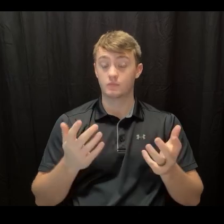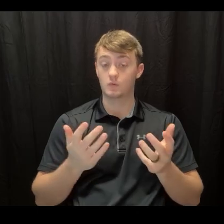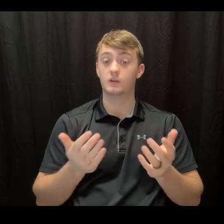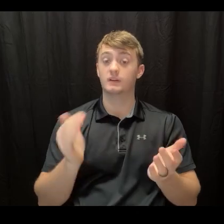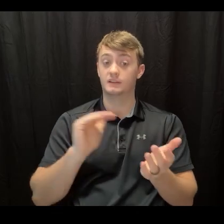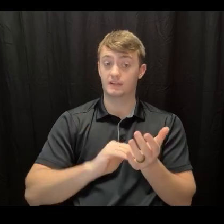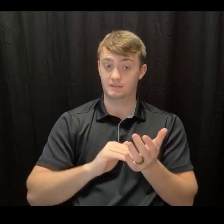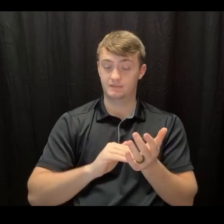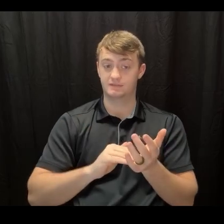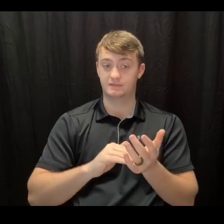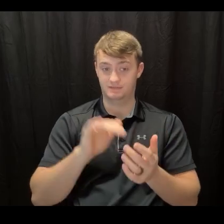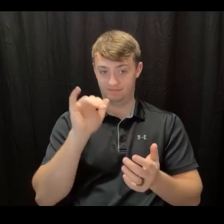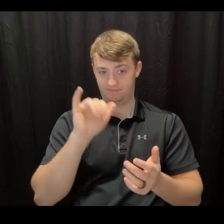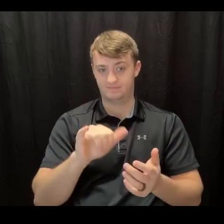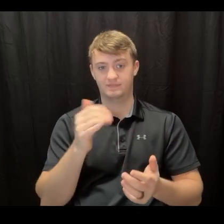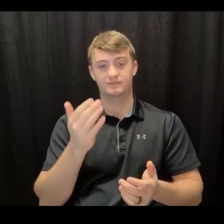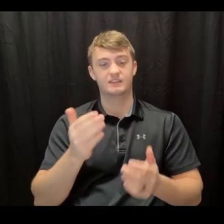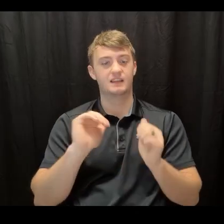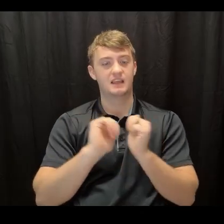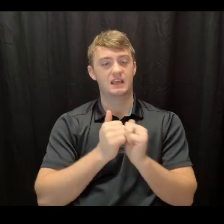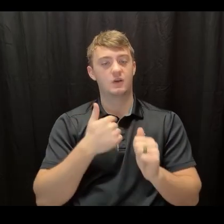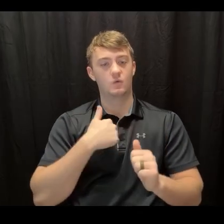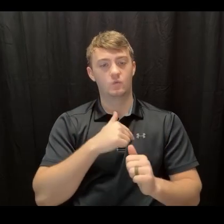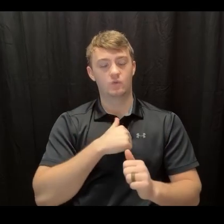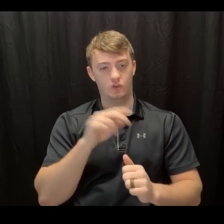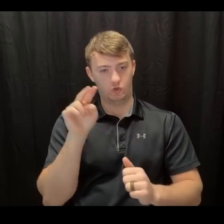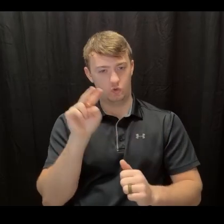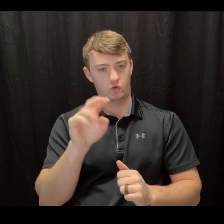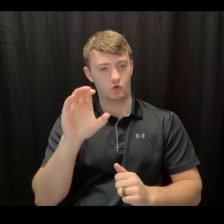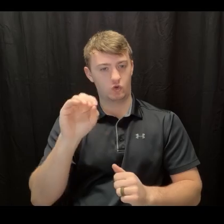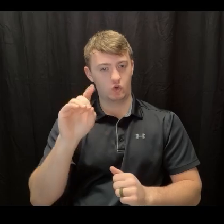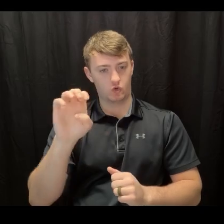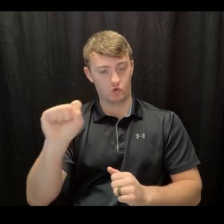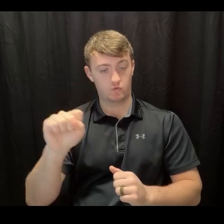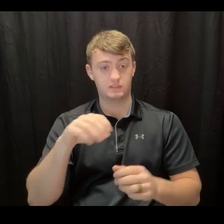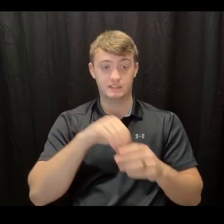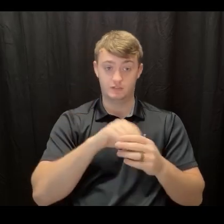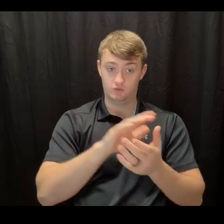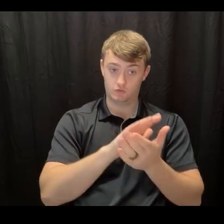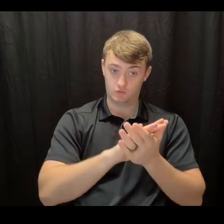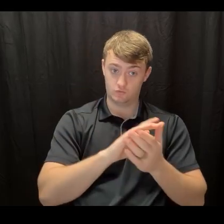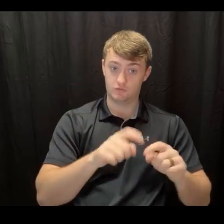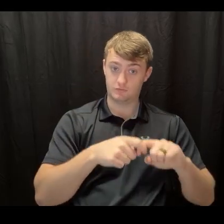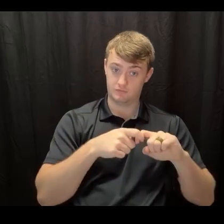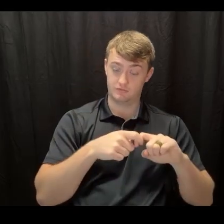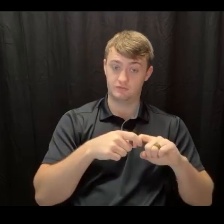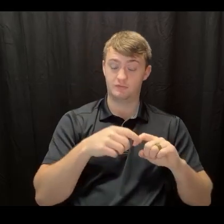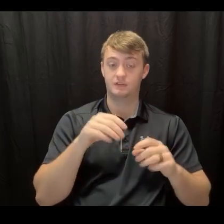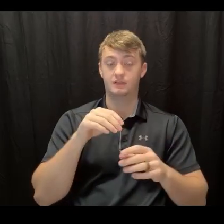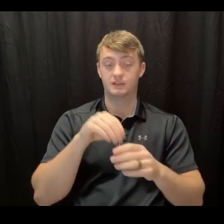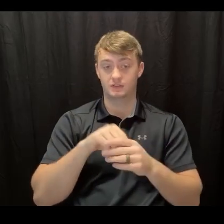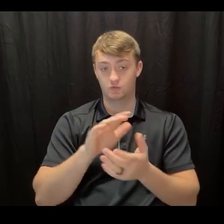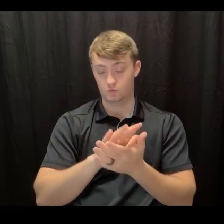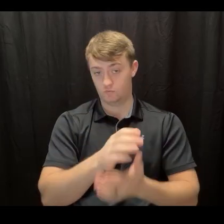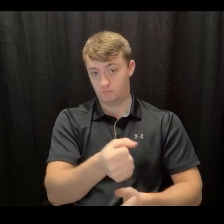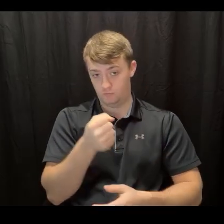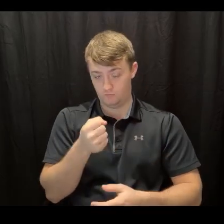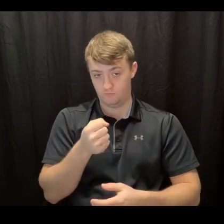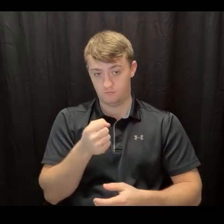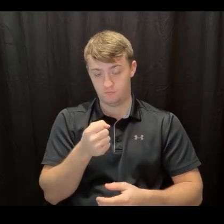So again, these are how we look at the codes. The in-school suspensions are in-school removal and